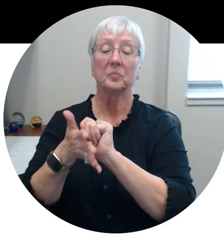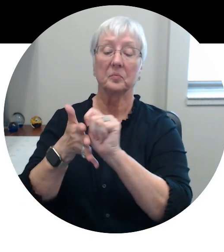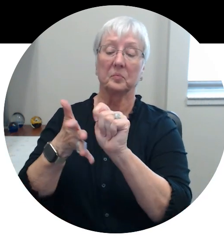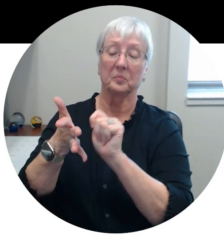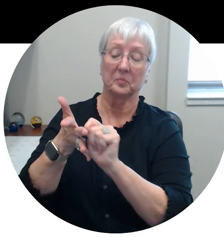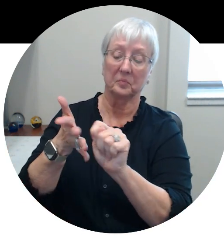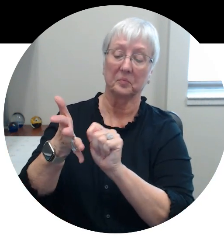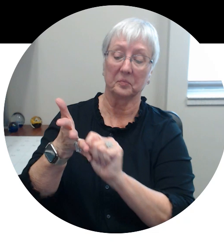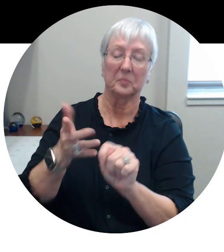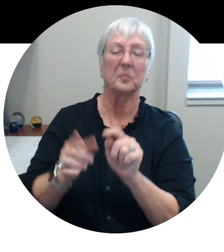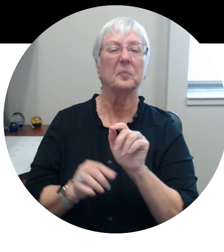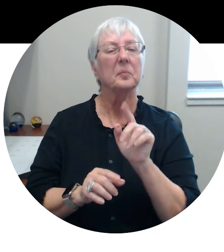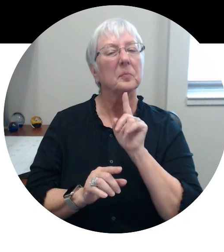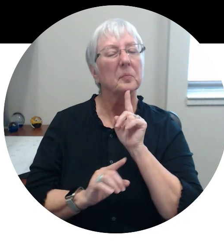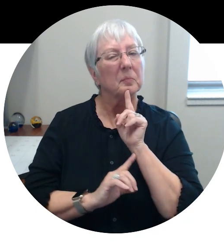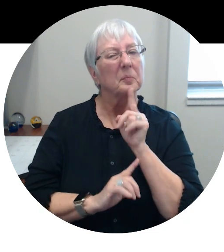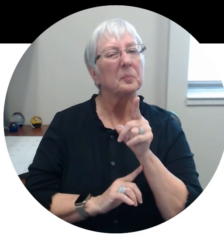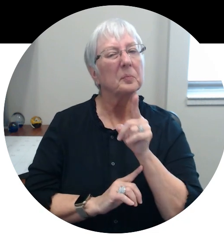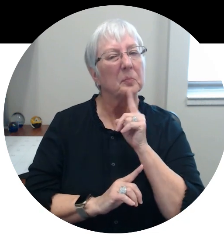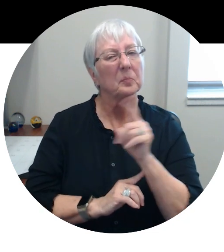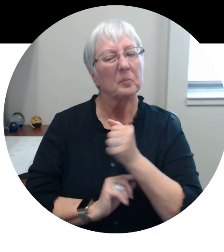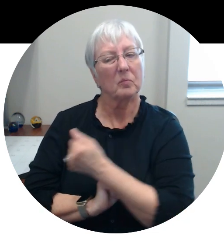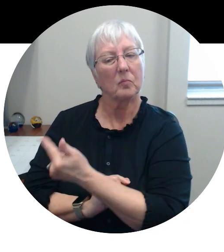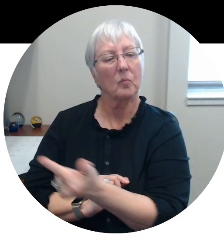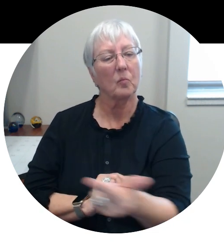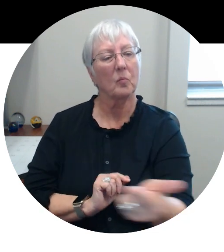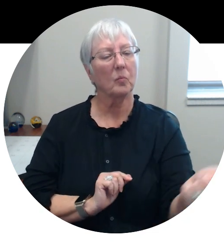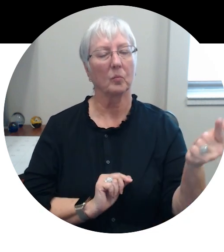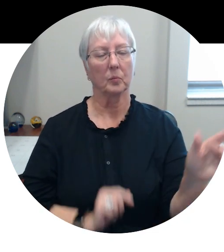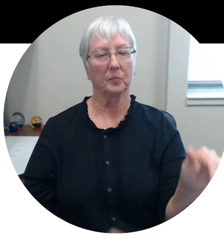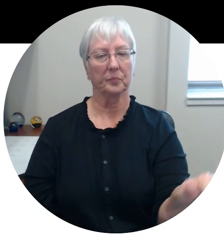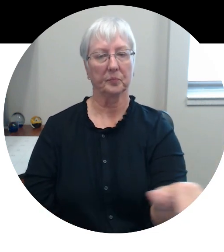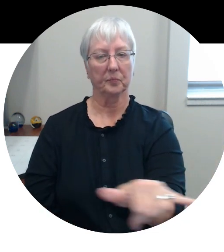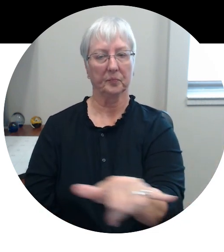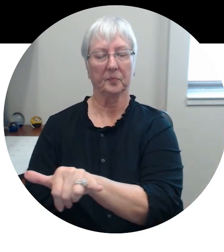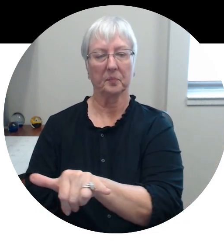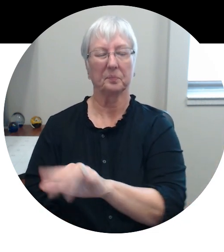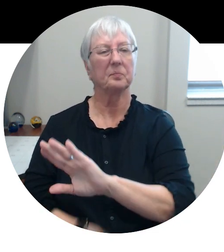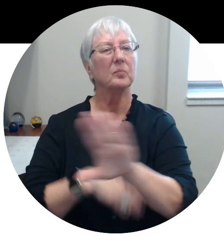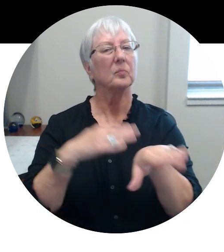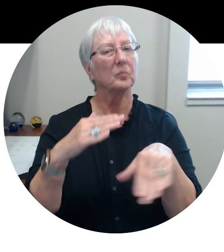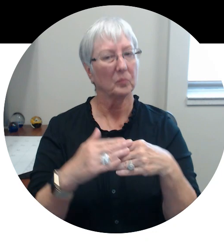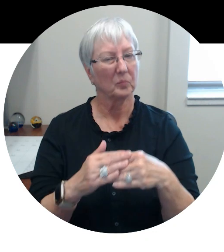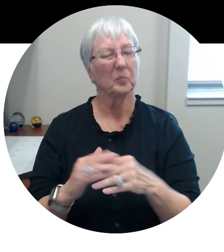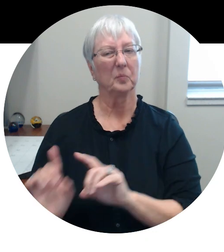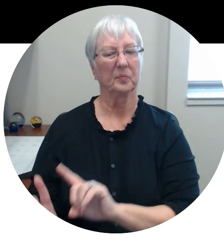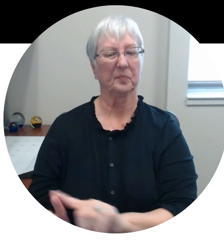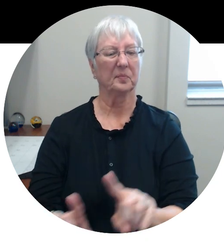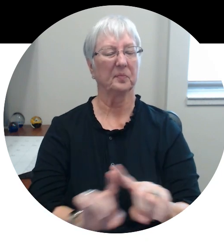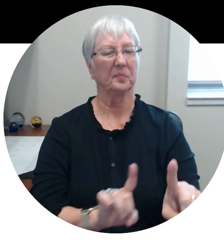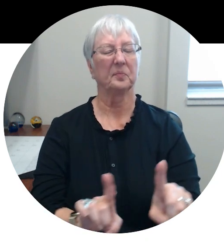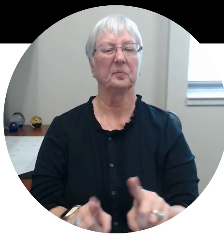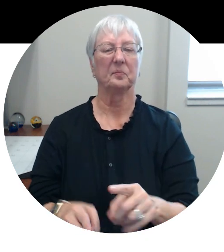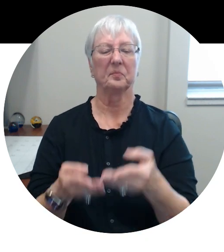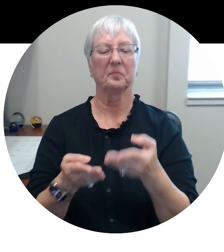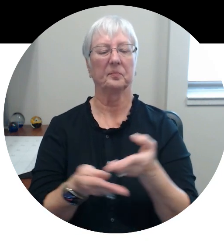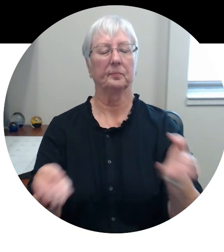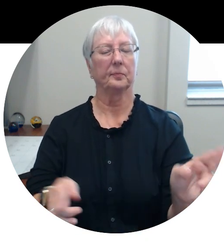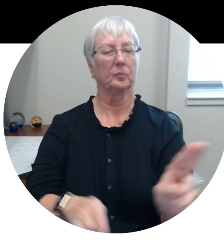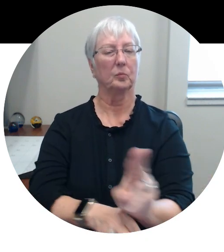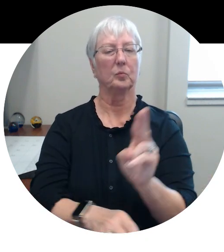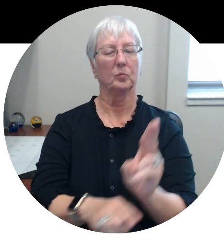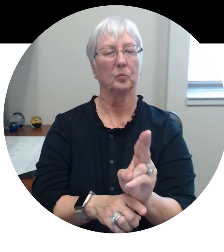these contexts. When your content appears with consistent typography across all the devices your audience sees it in, your site feels more familiar, even